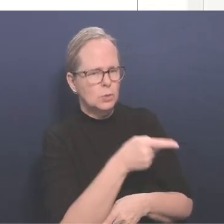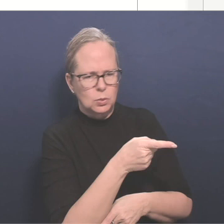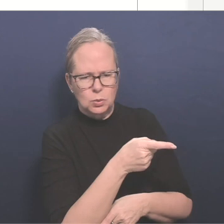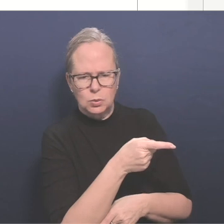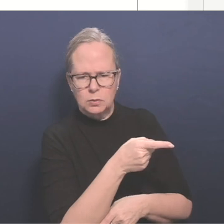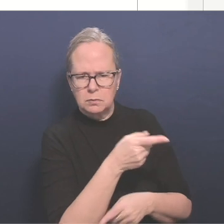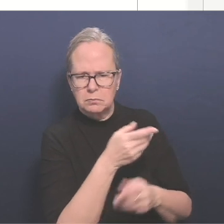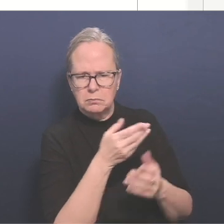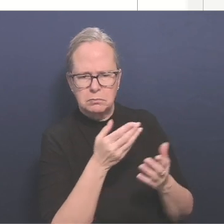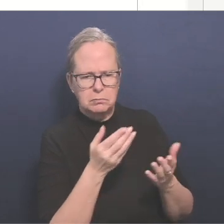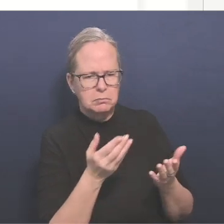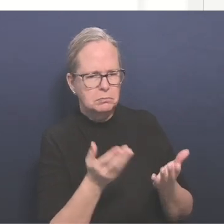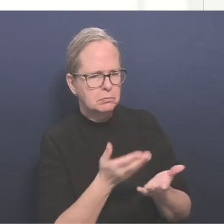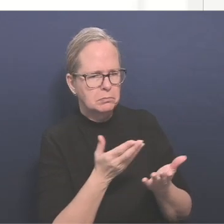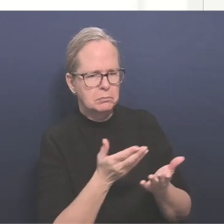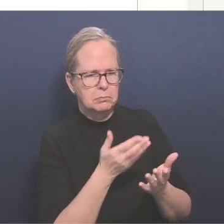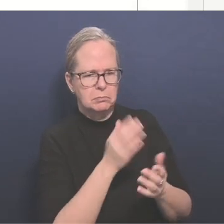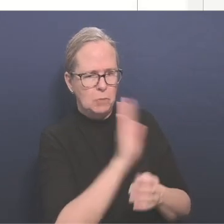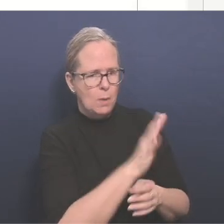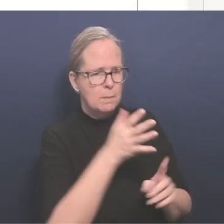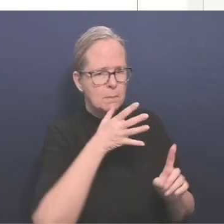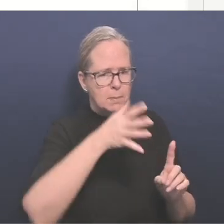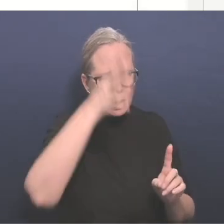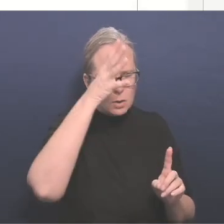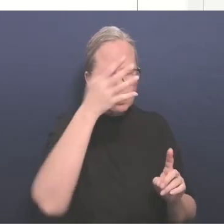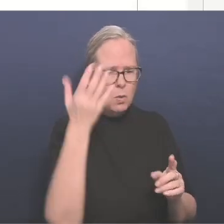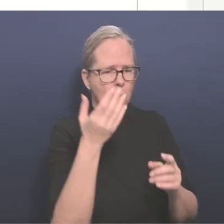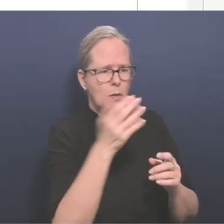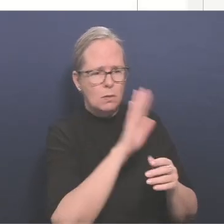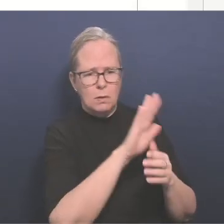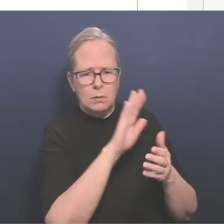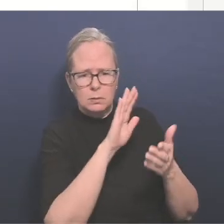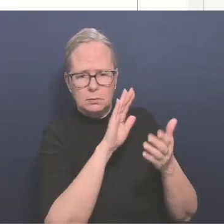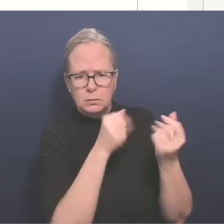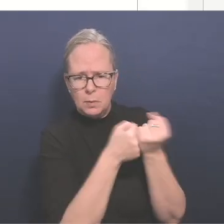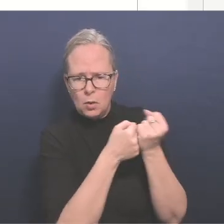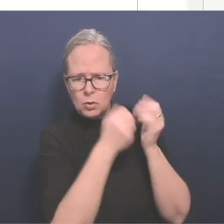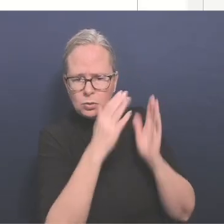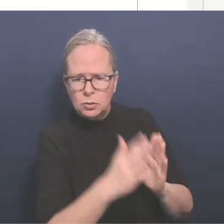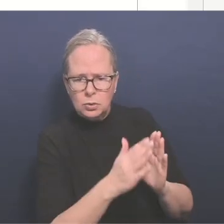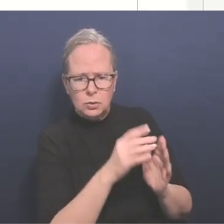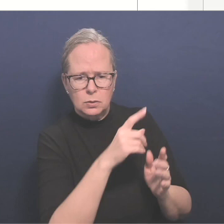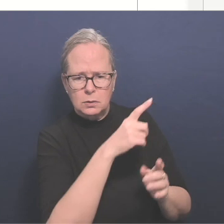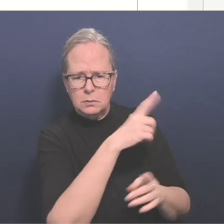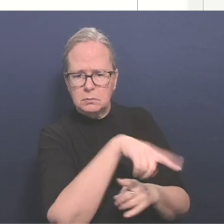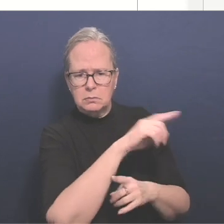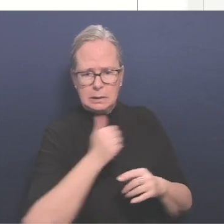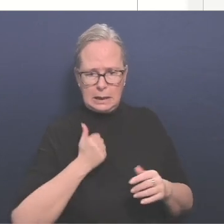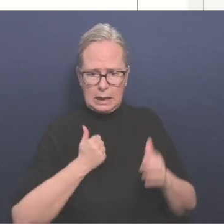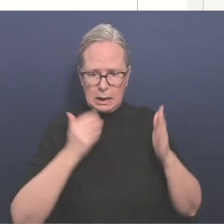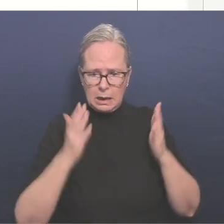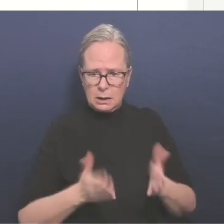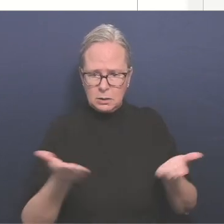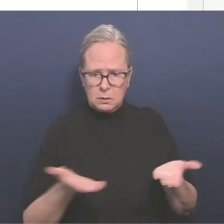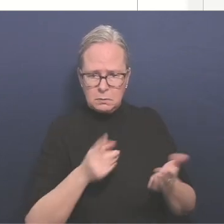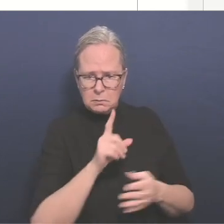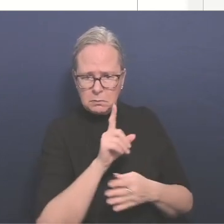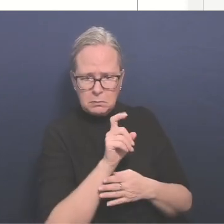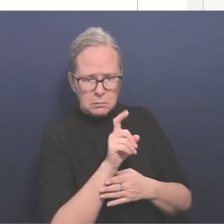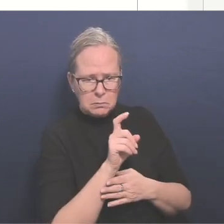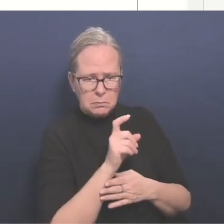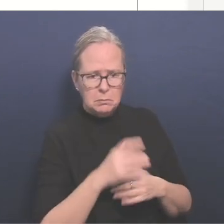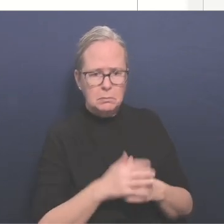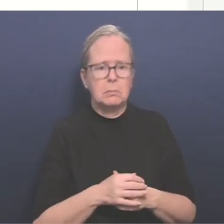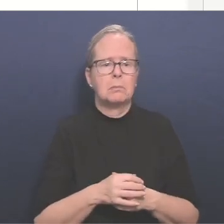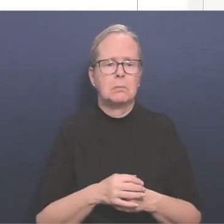So what you would notice is on the front page of each benefit, that's like the introductory page, it has a